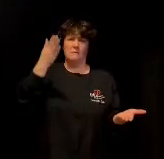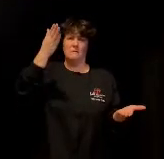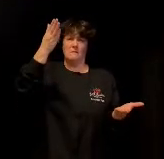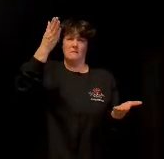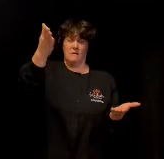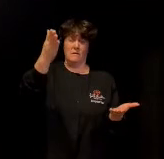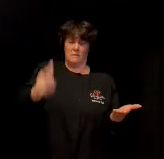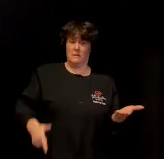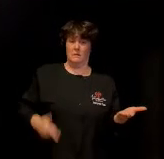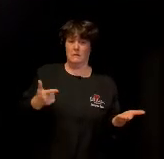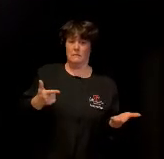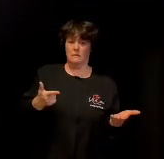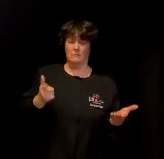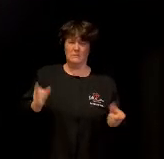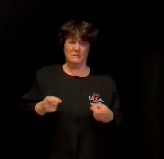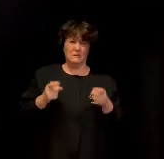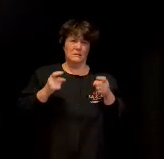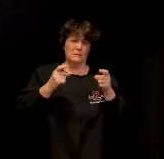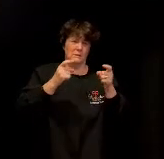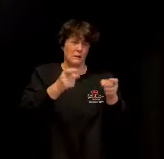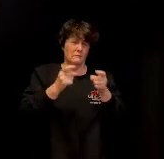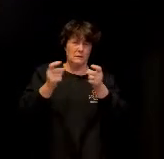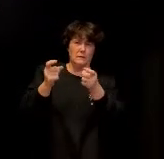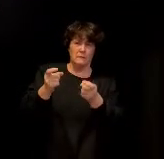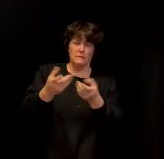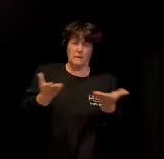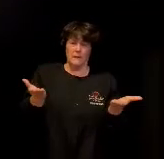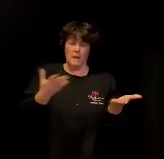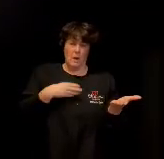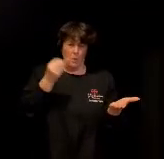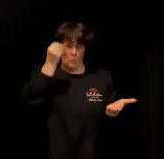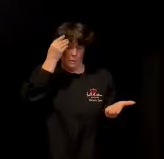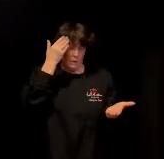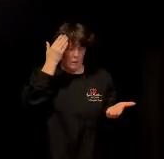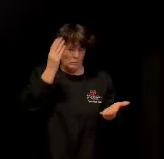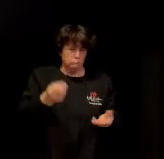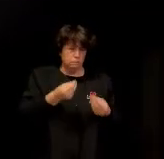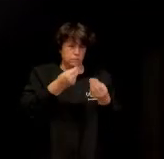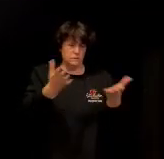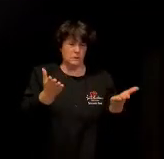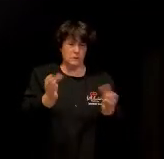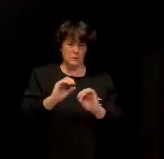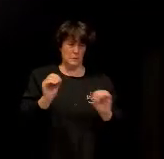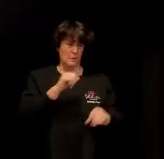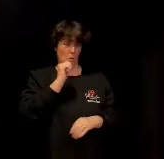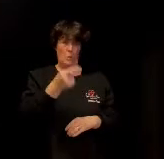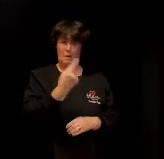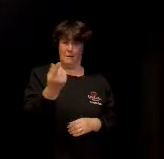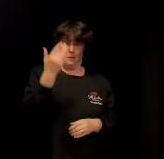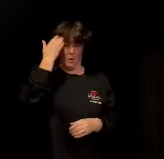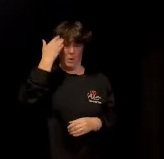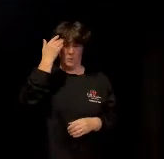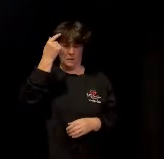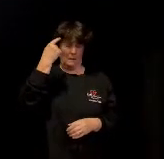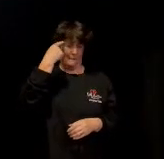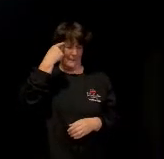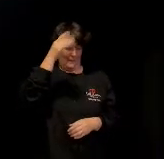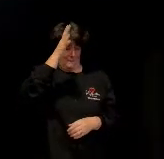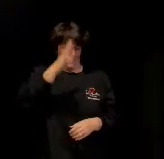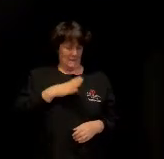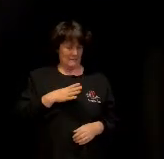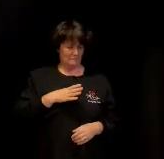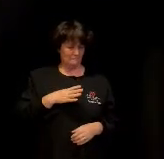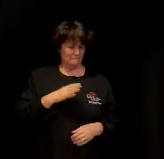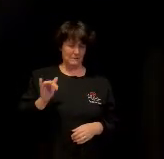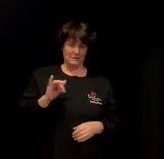in Jesus. He's given you things to know. He said, I want you to know it. He said, listen, the thought, no one knows the thoughts of man. You only know it. Just like the Spirit of